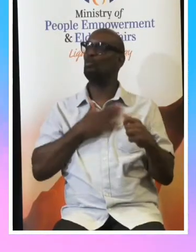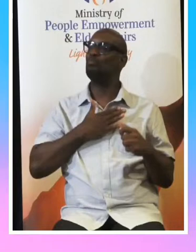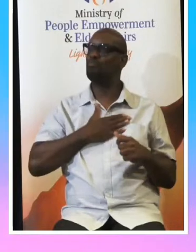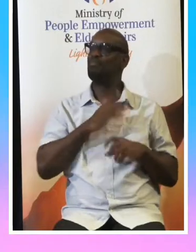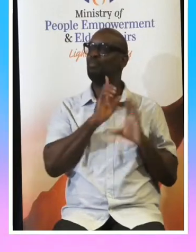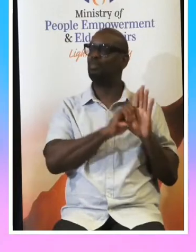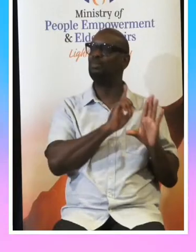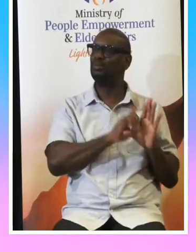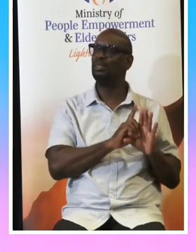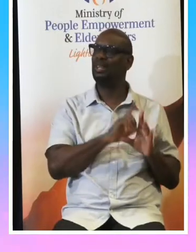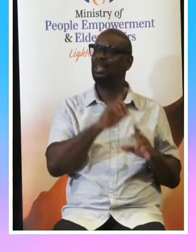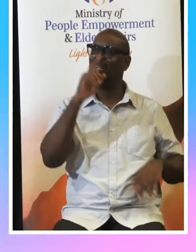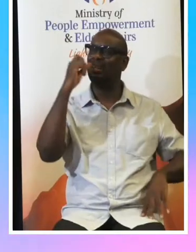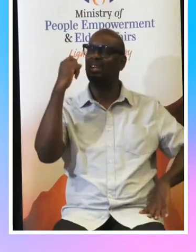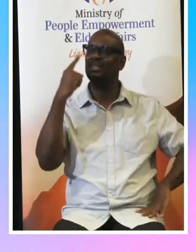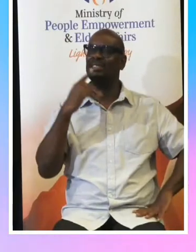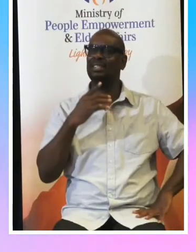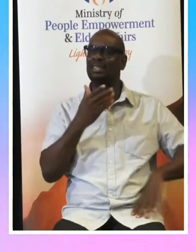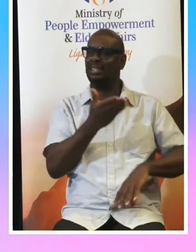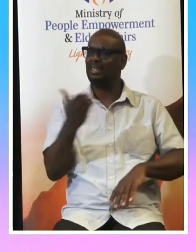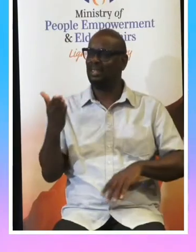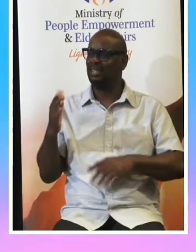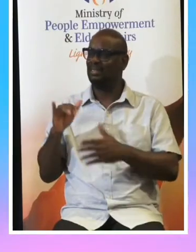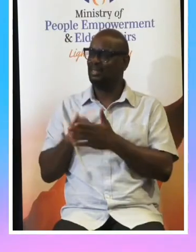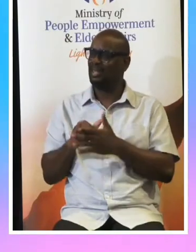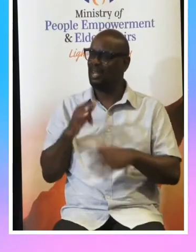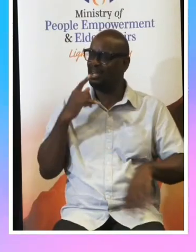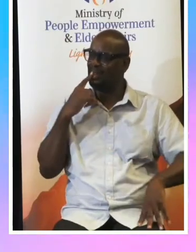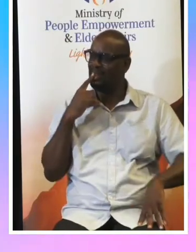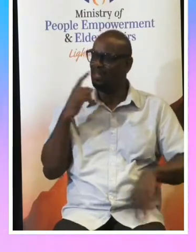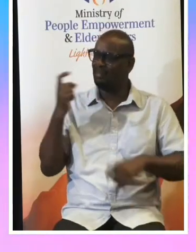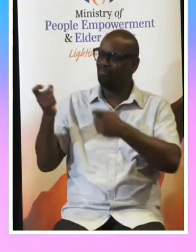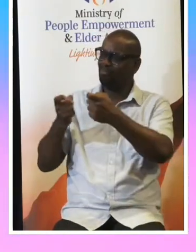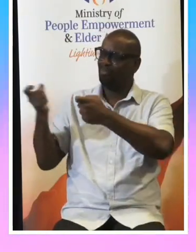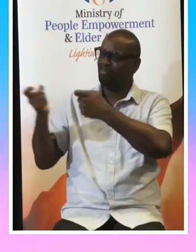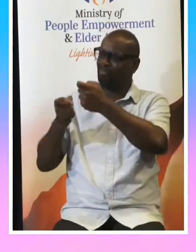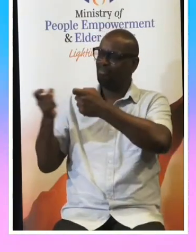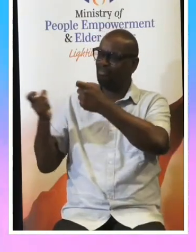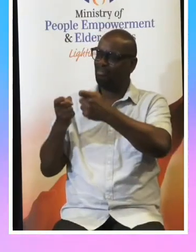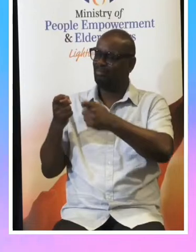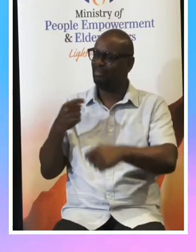were critical to the fortunes of ordinary people like me.